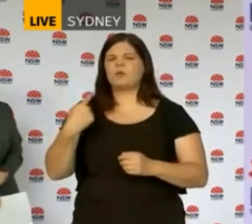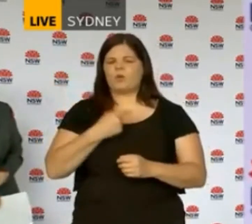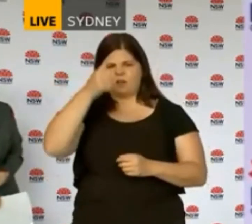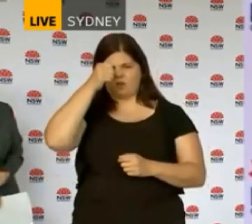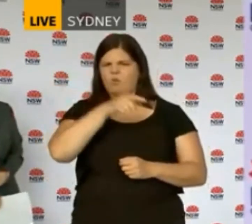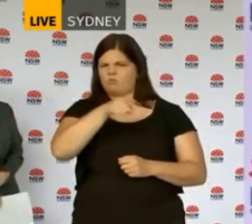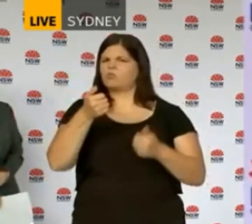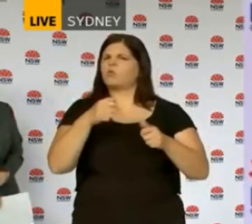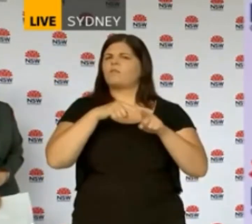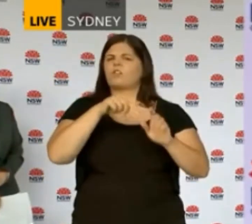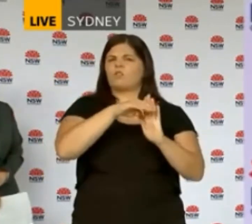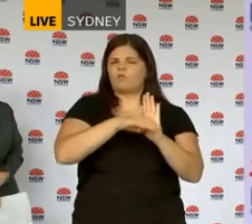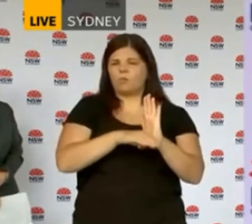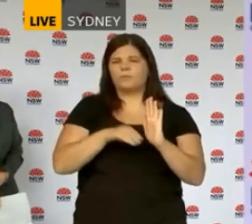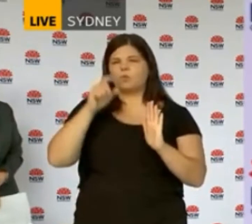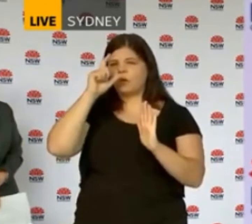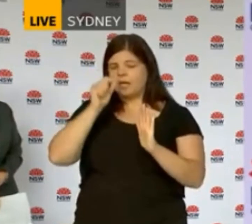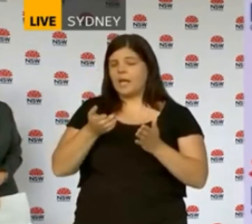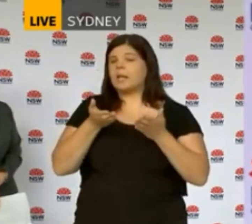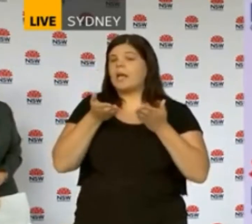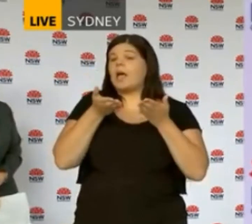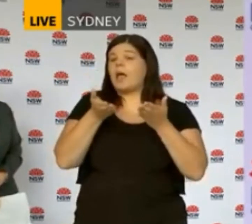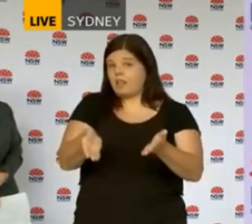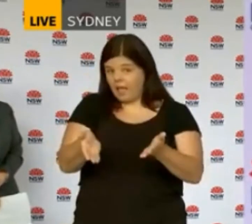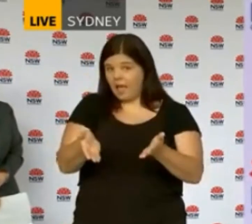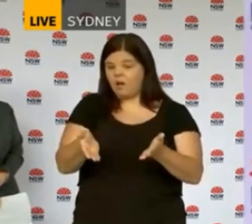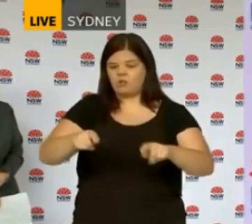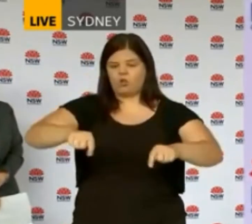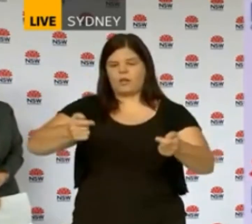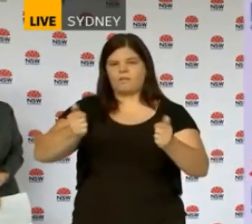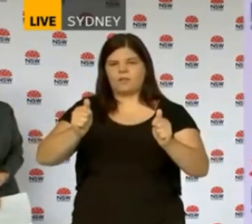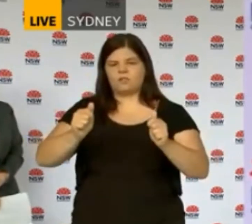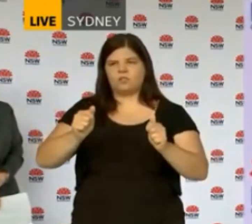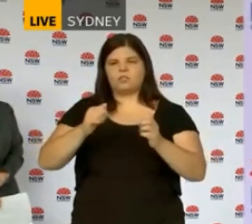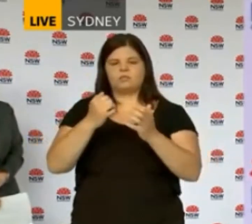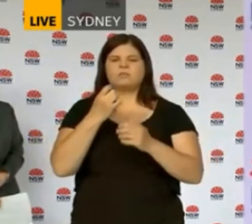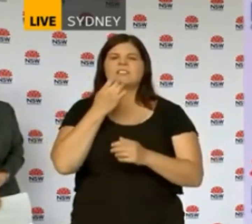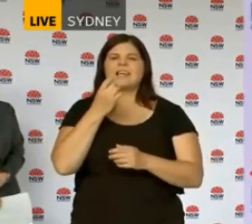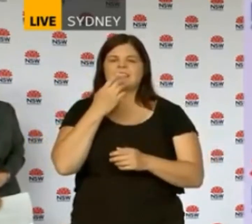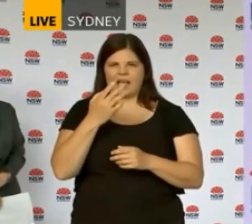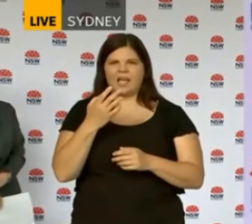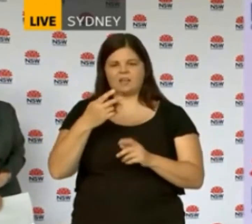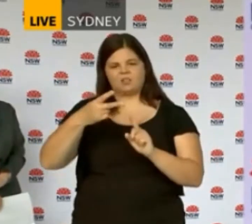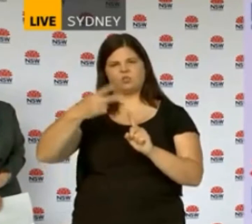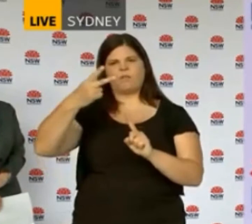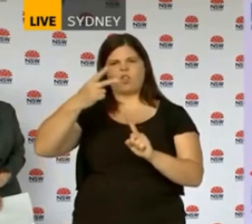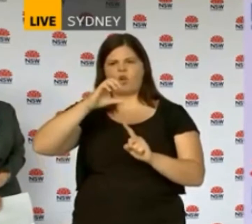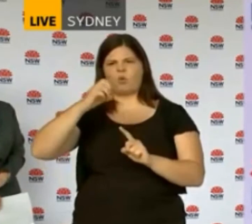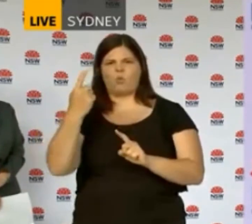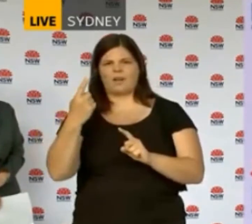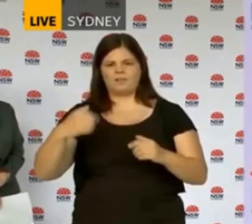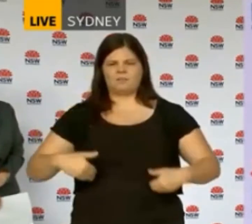enable the opening up of that community as from just after midnight on Saturday night. So at